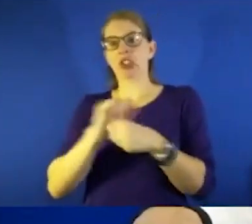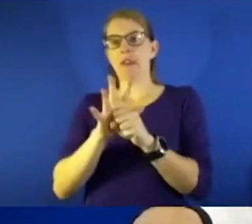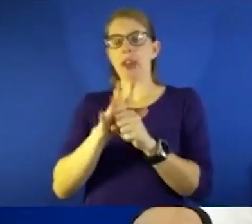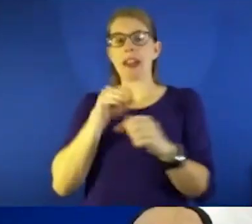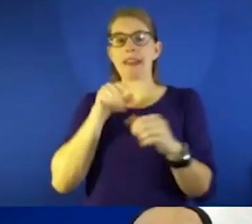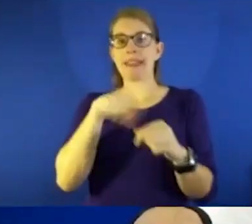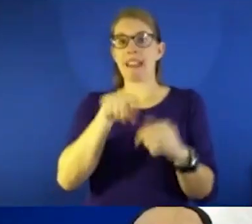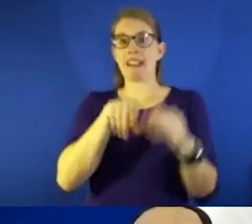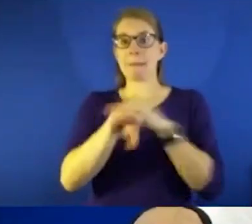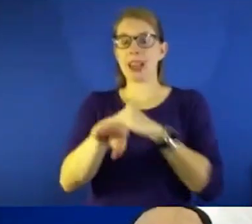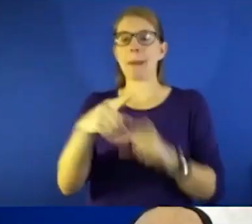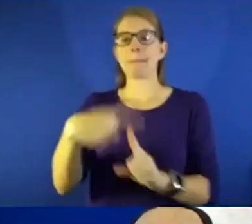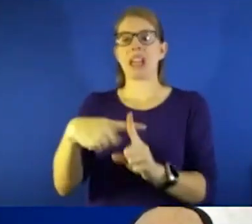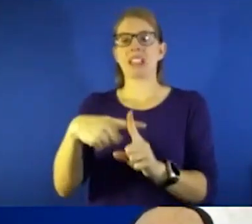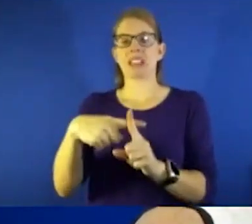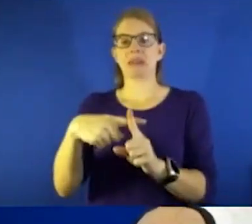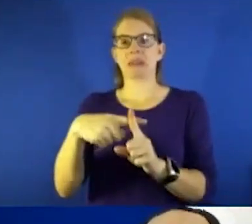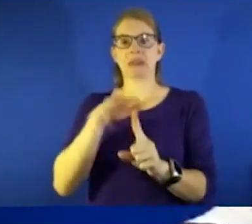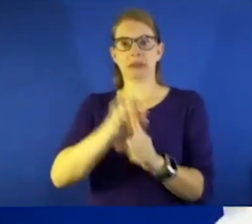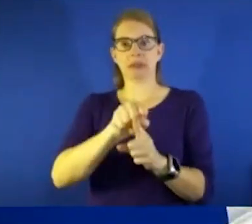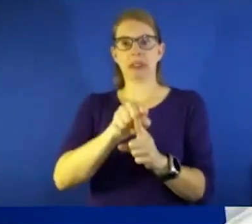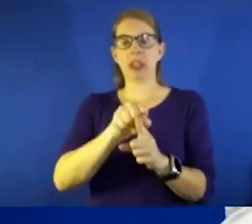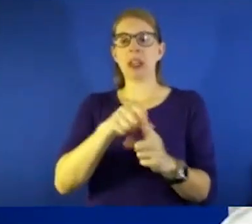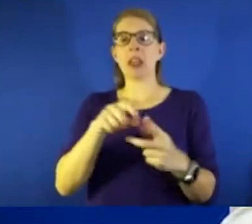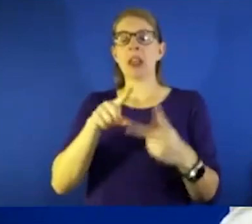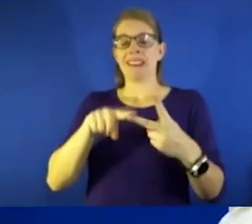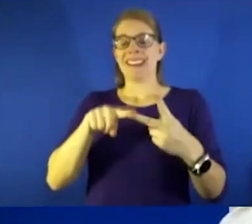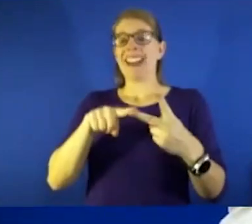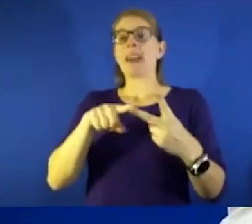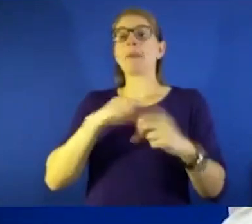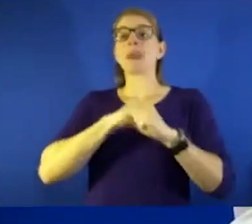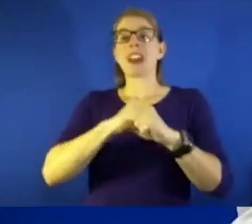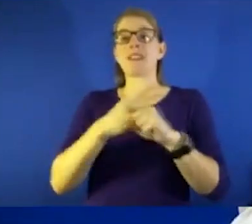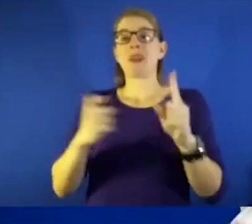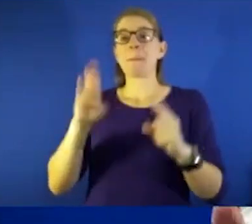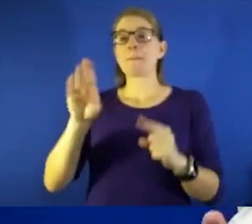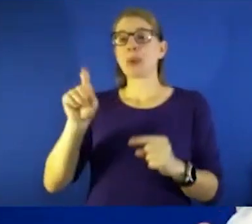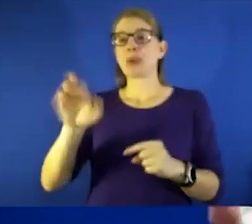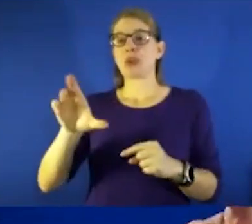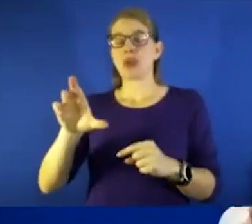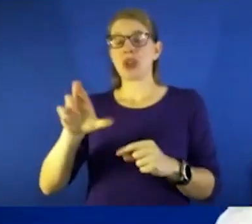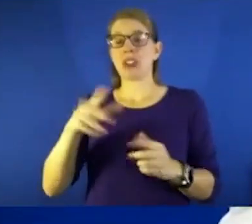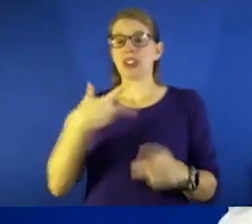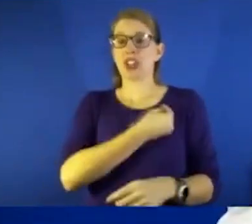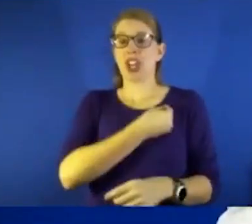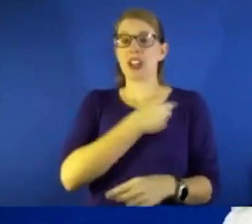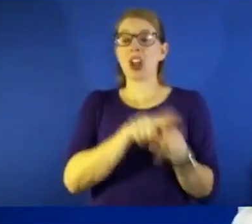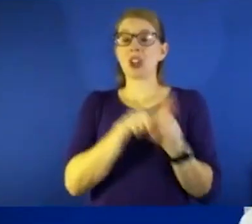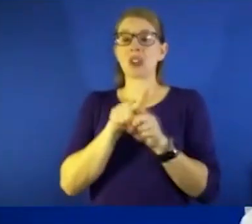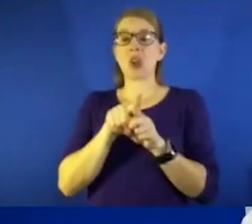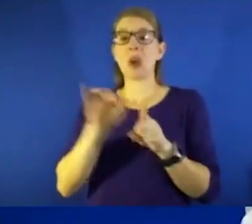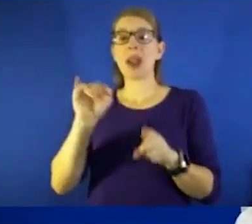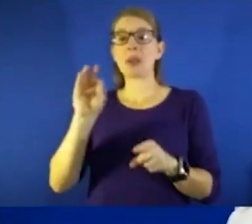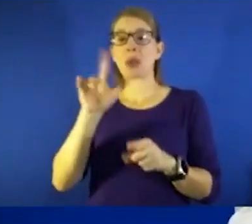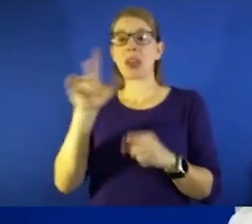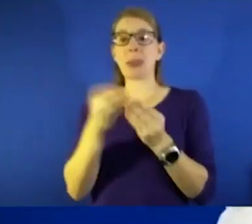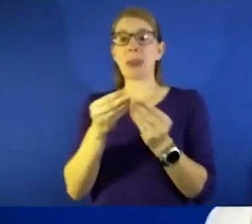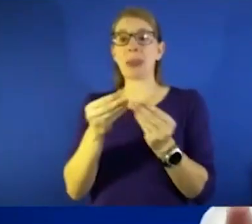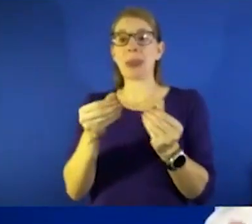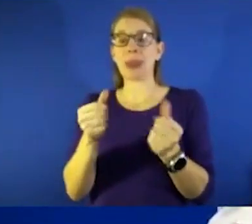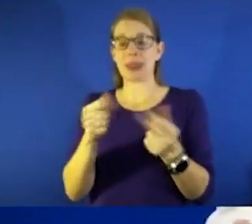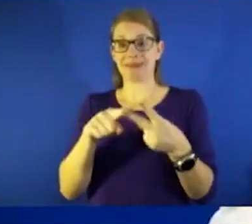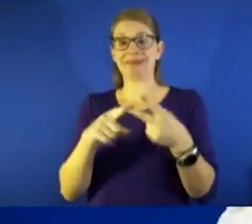who will be especially protected by this booster shot and will help with the waning immunity, because they didn't have some of those folks and some of those categories we now